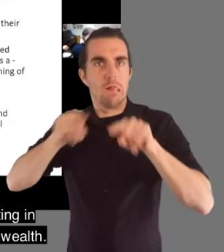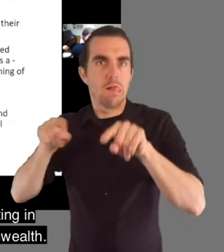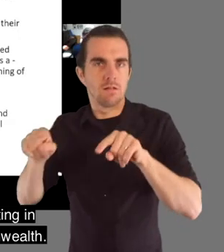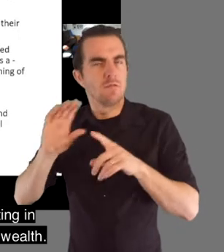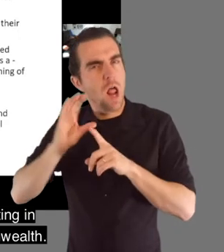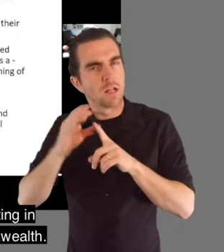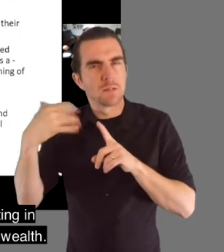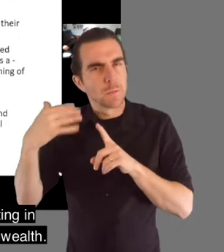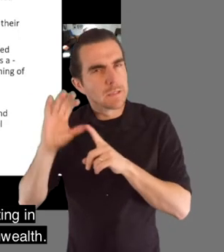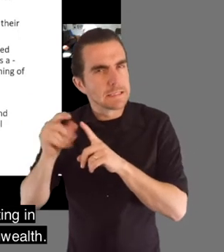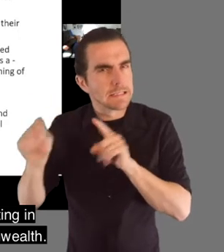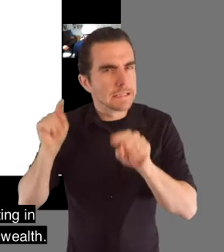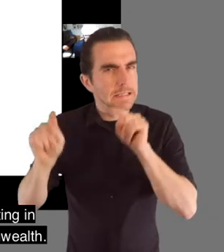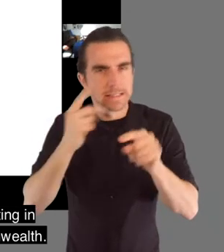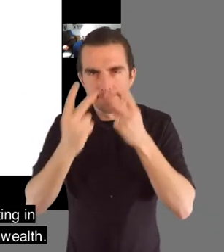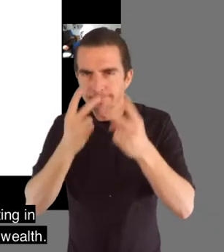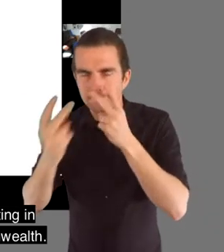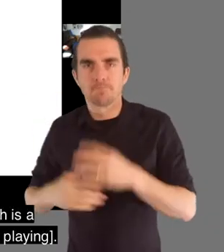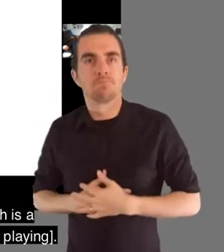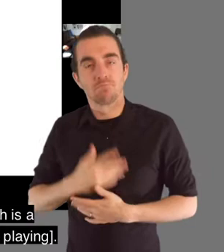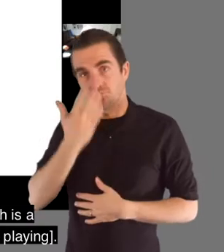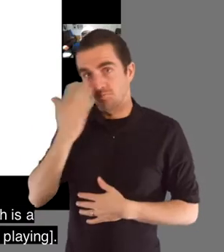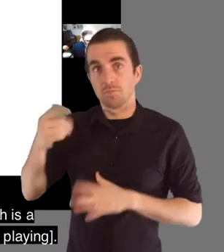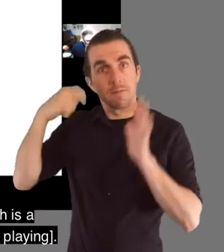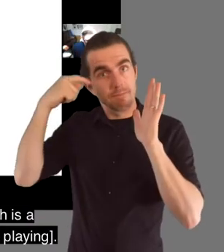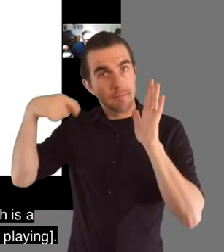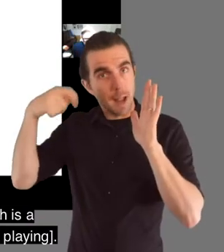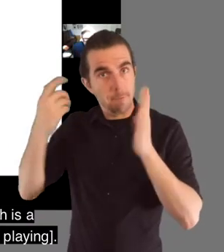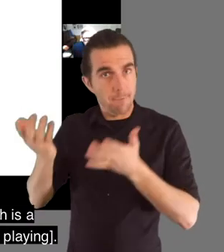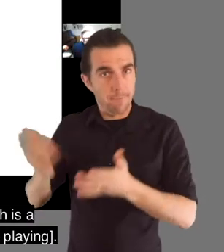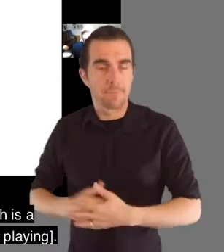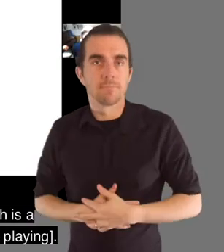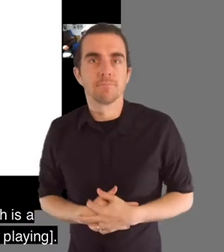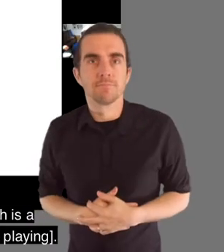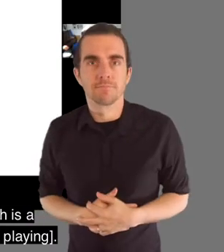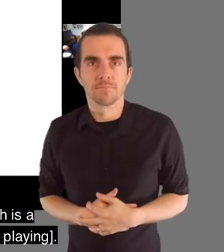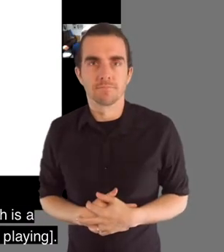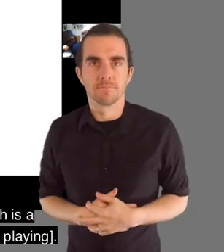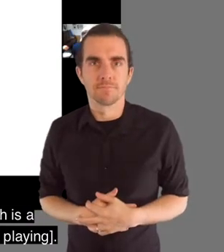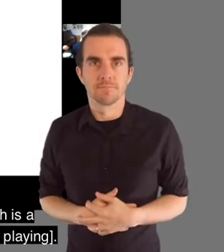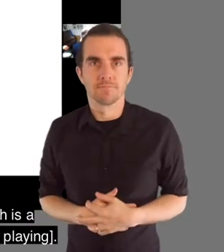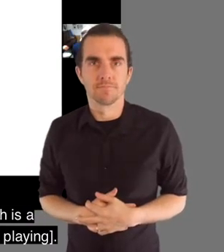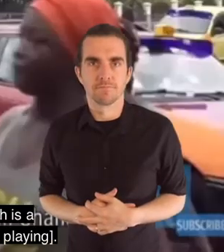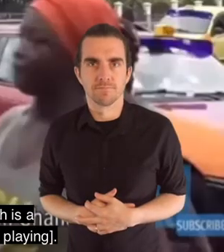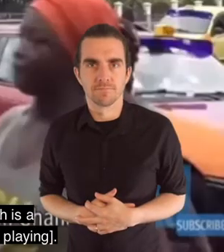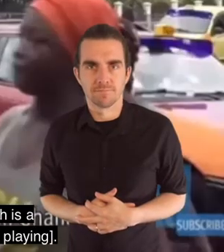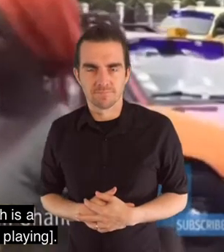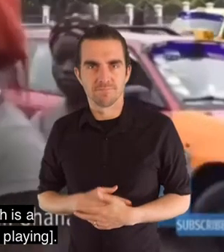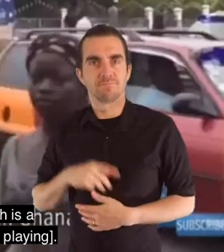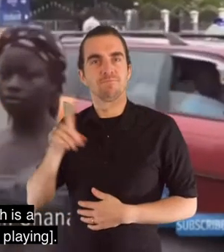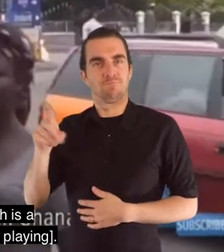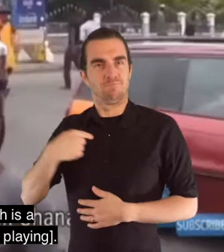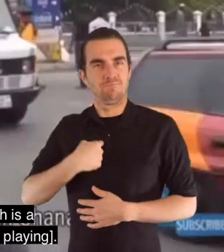cultures across the Commonwealth. Let's have a look at this film, which is a particularly bringing together.